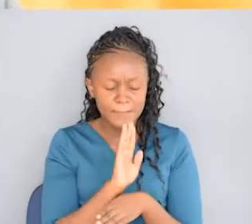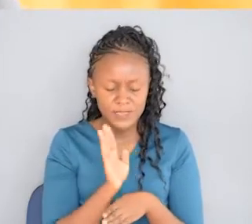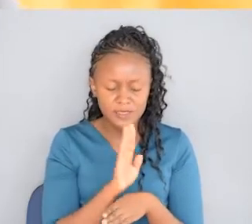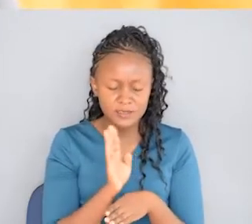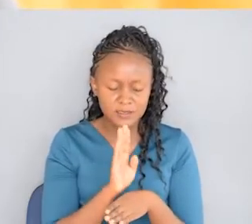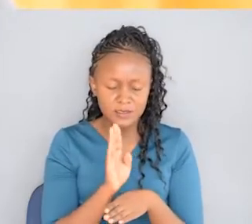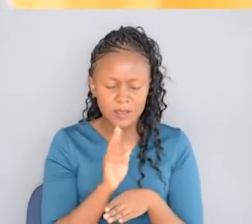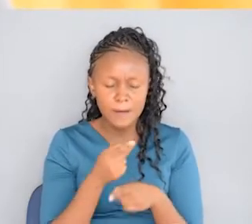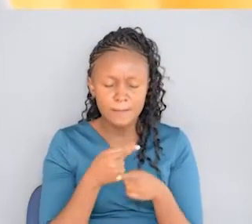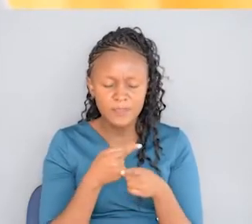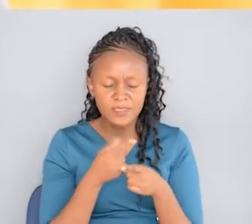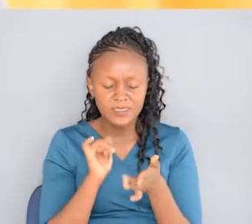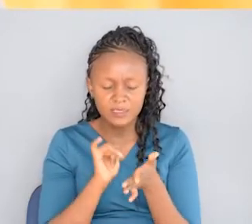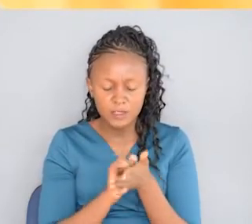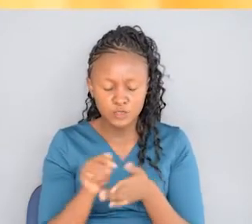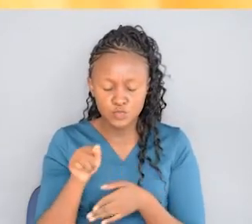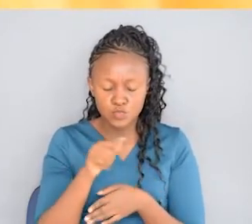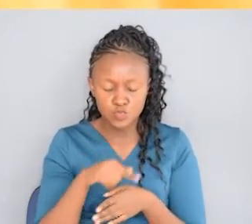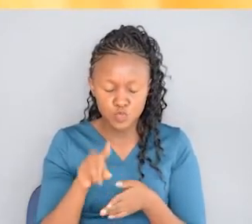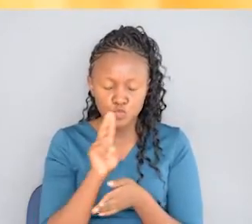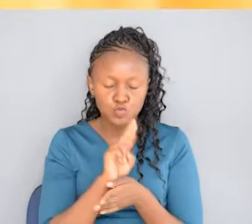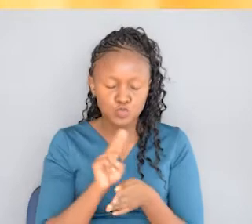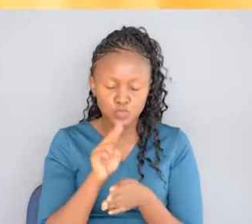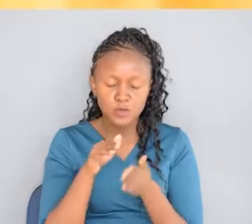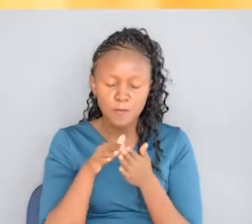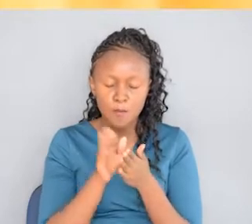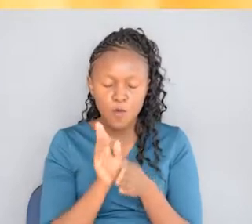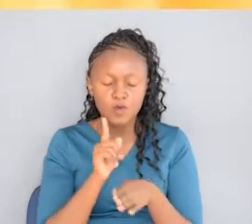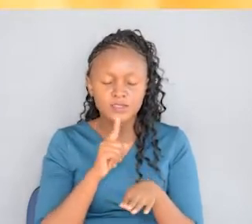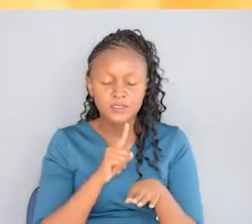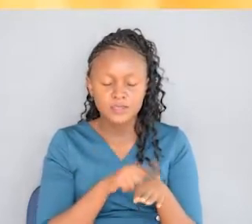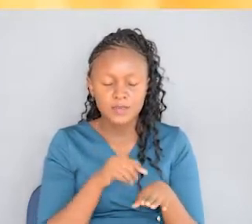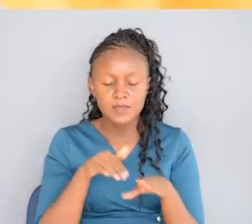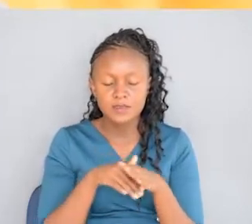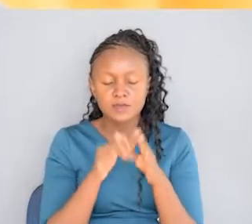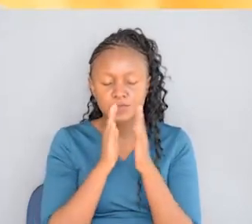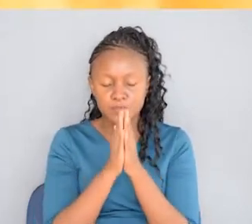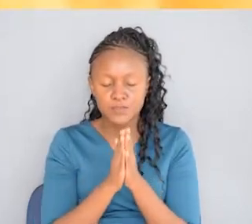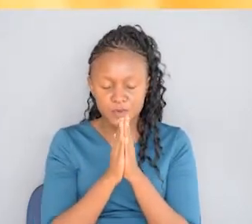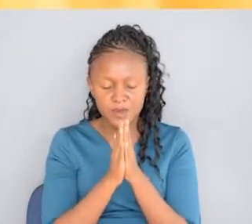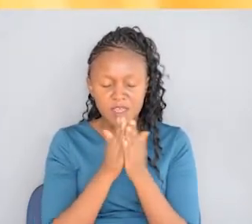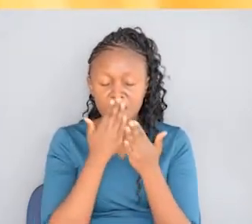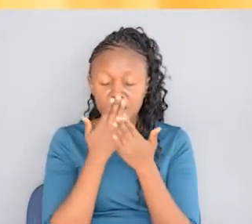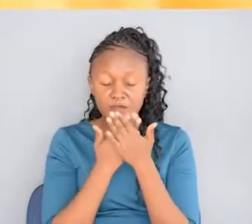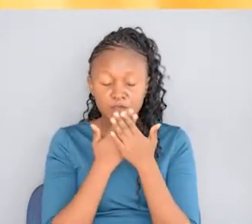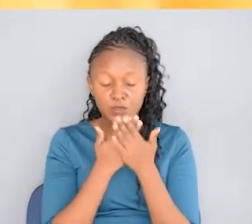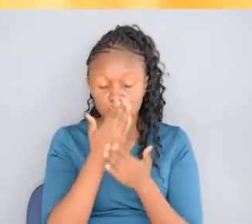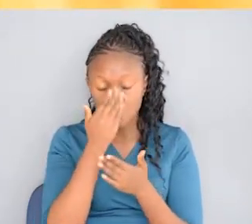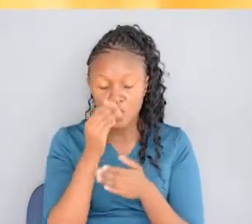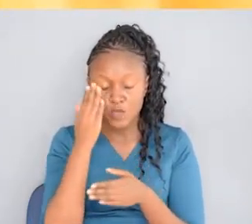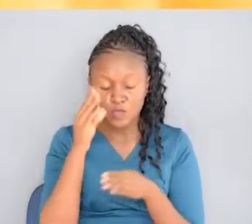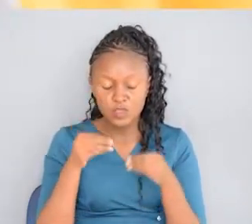spend more time in prayer. We thank you for giving us a privilege to come to you. Lord, it is